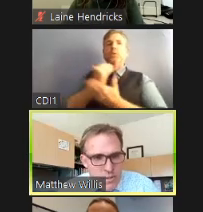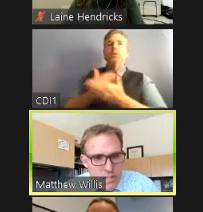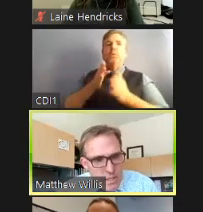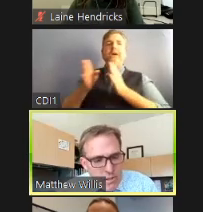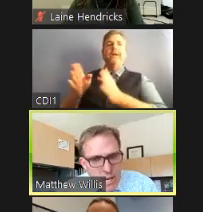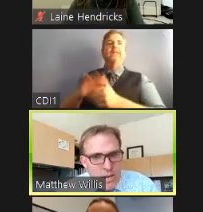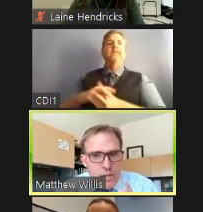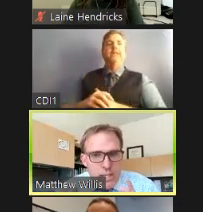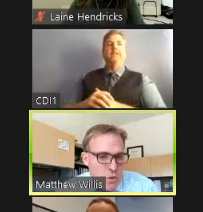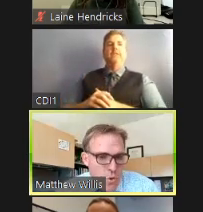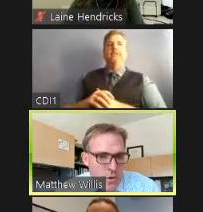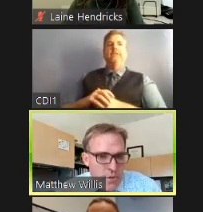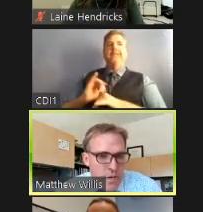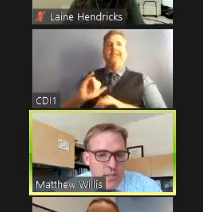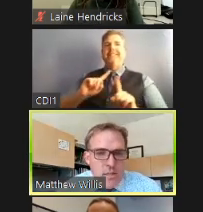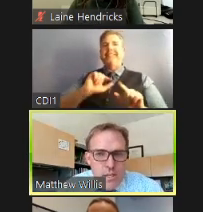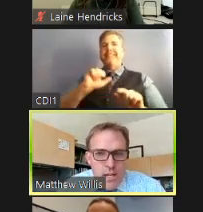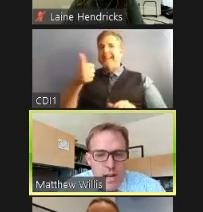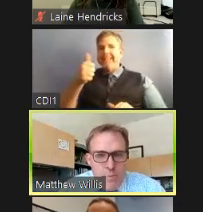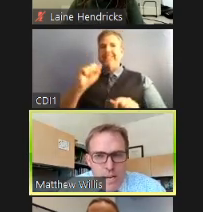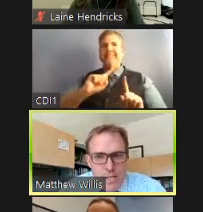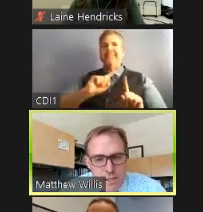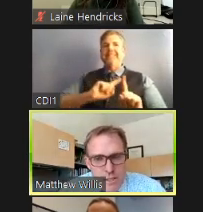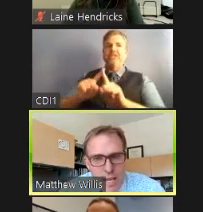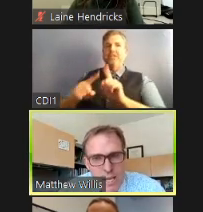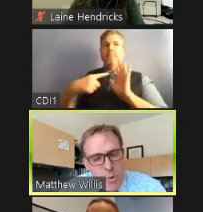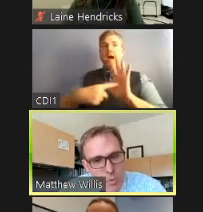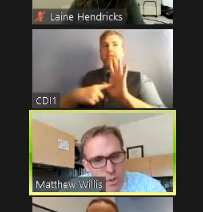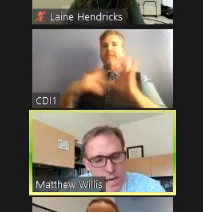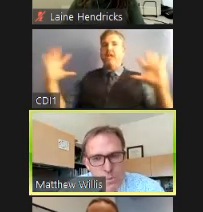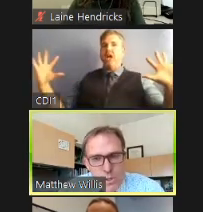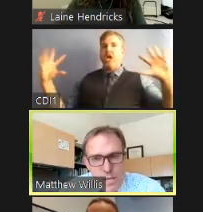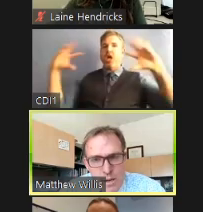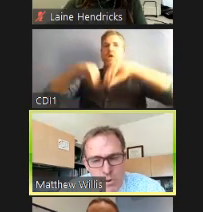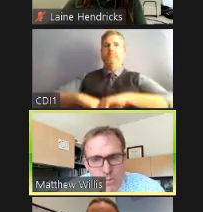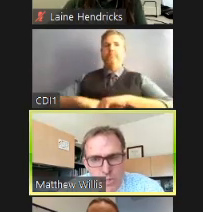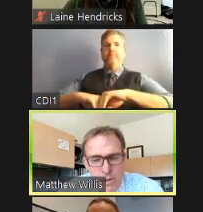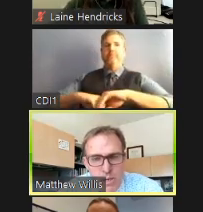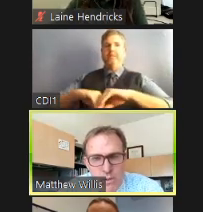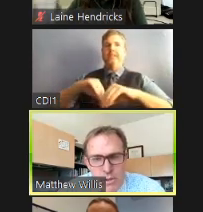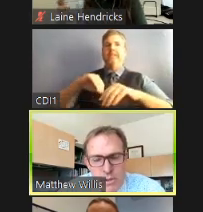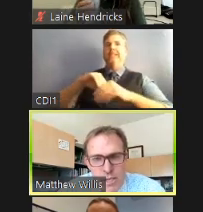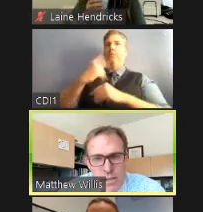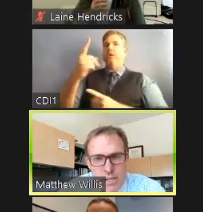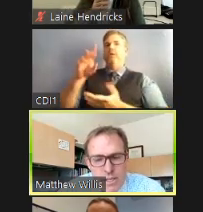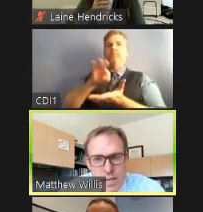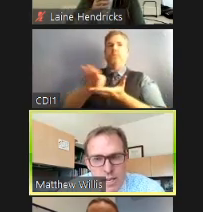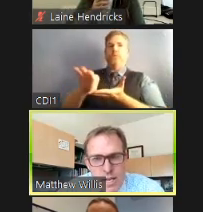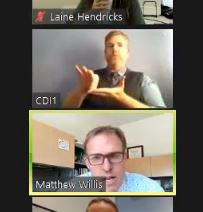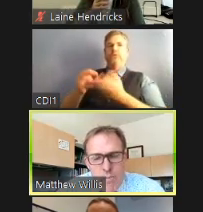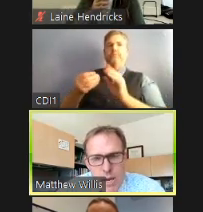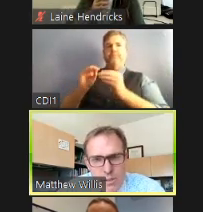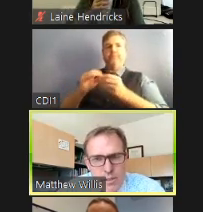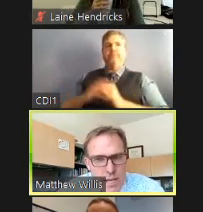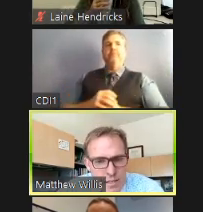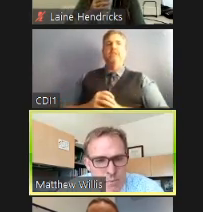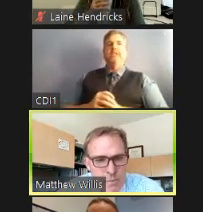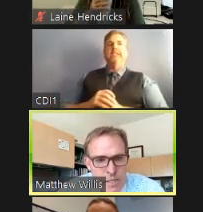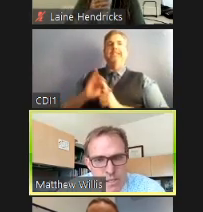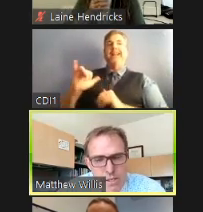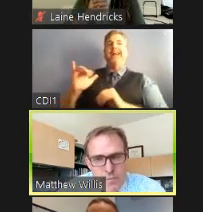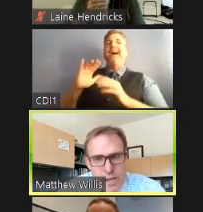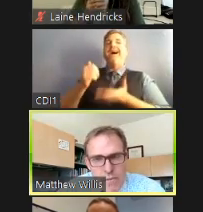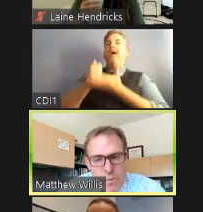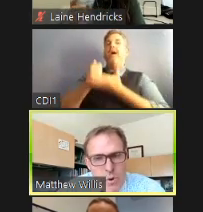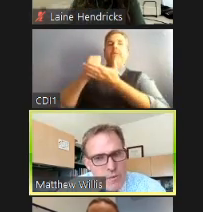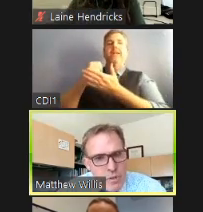methodologies into a single aggregate score for us. And it's getting more reliable. And what I'm sharing with you here is a modeled